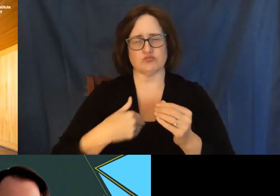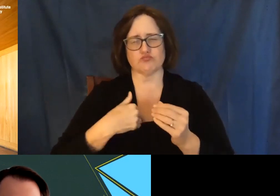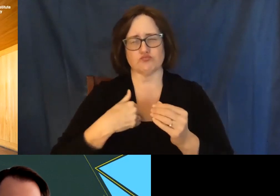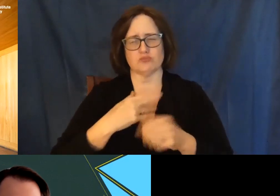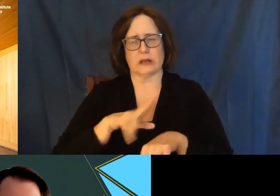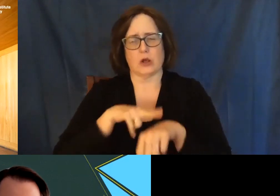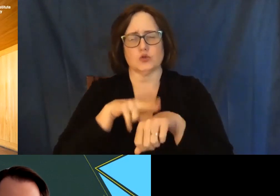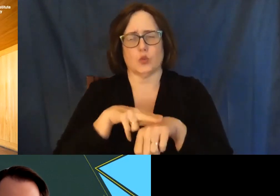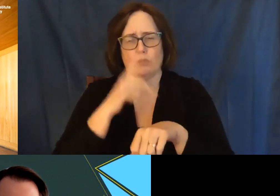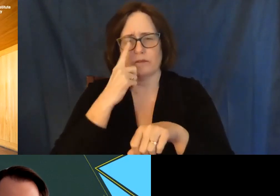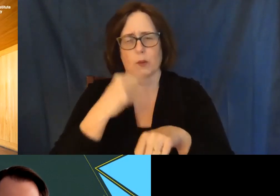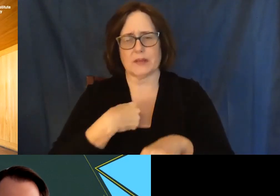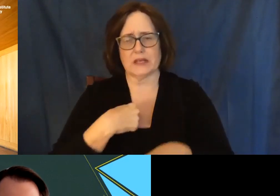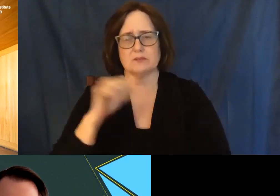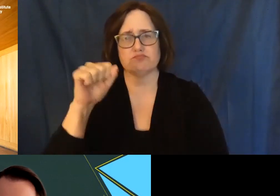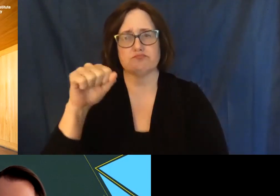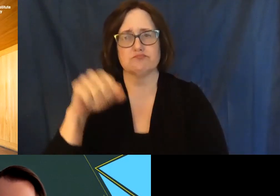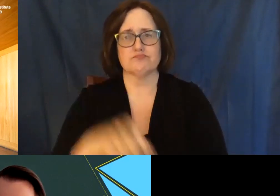Yeah. Okay, cool.